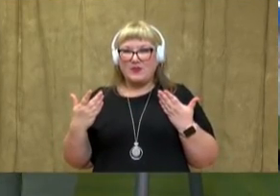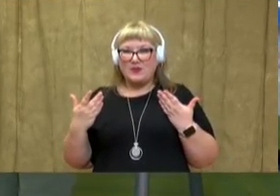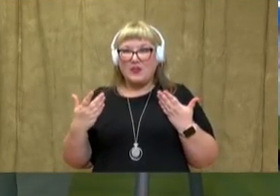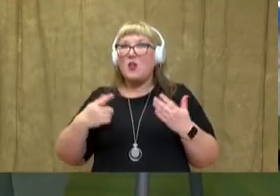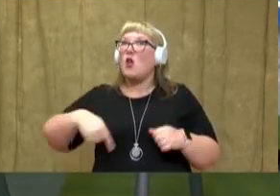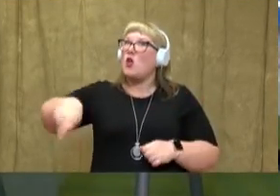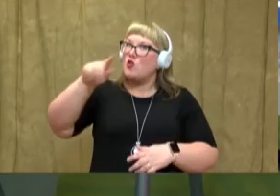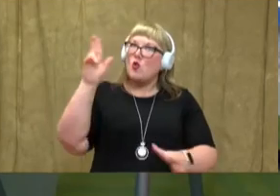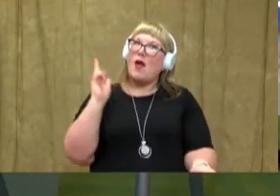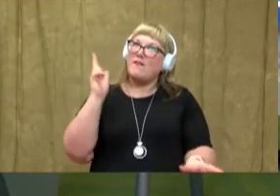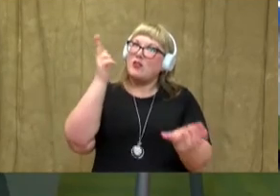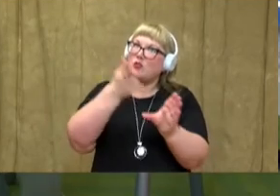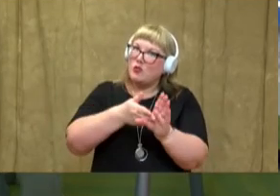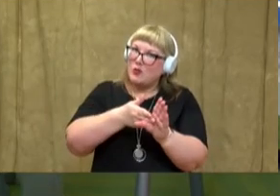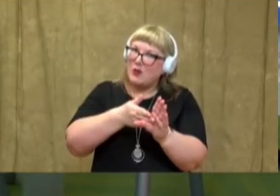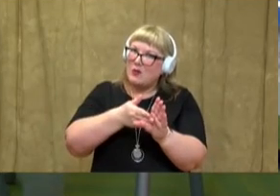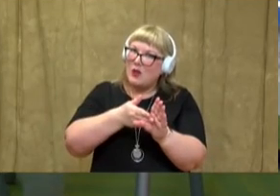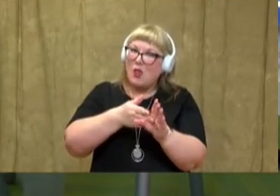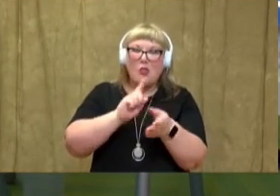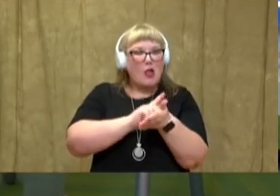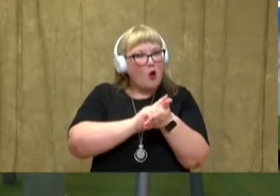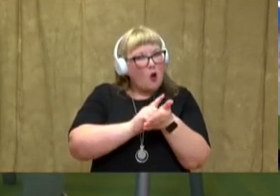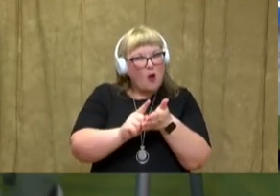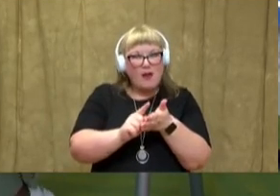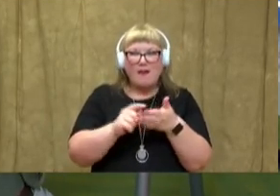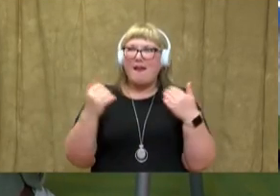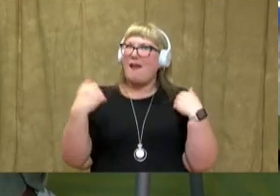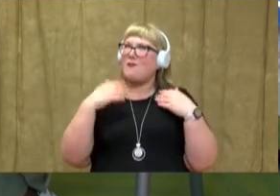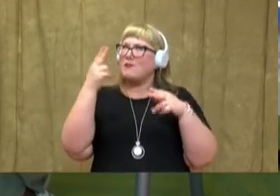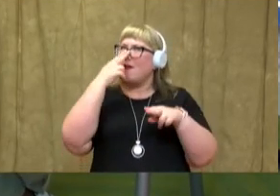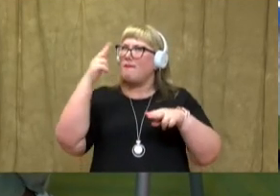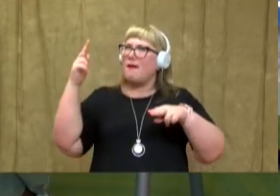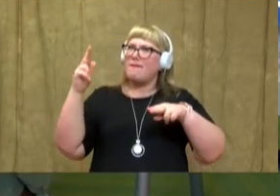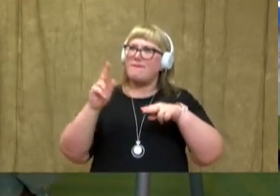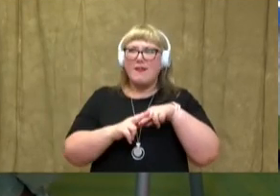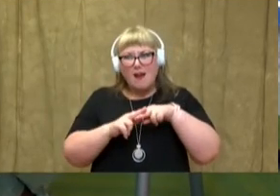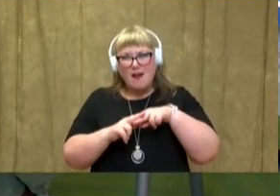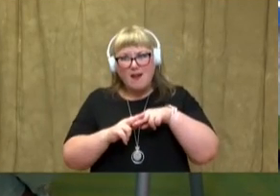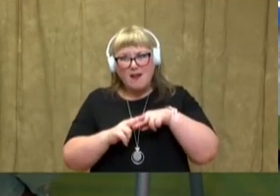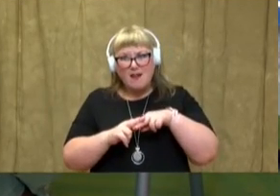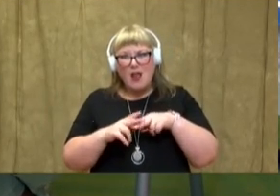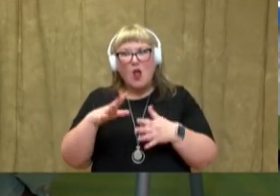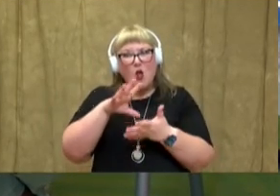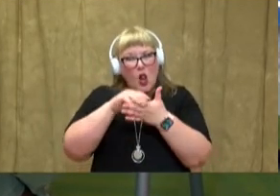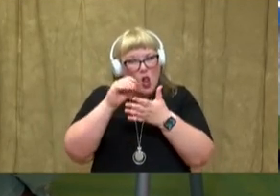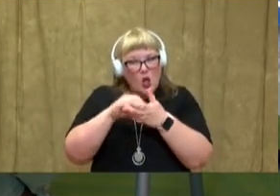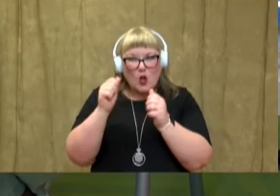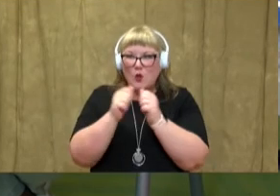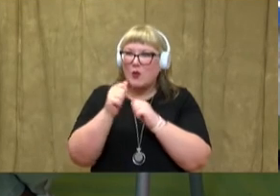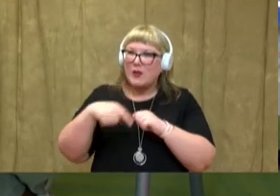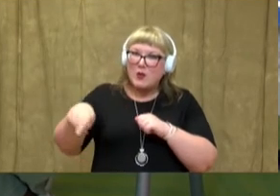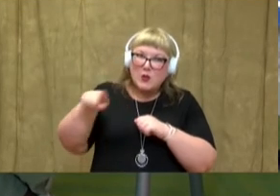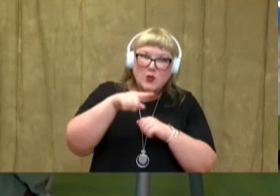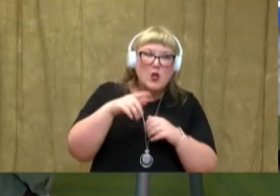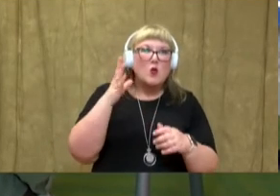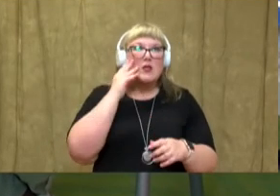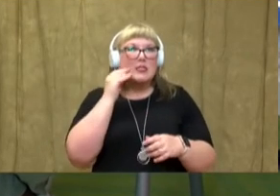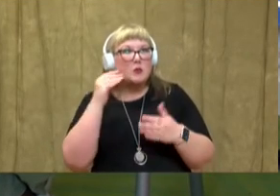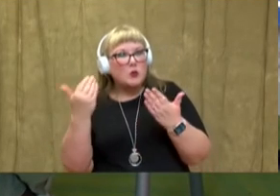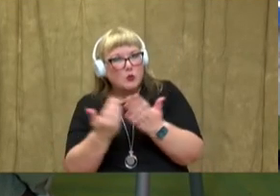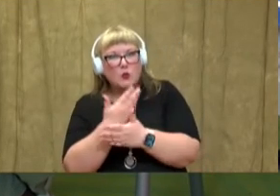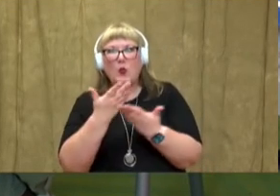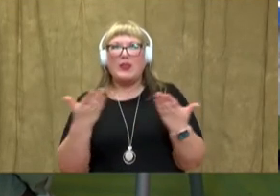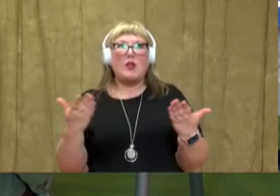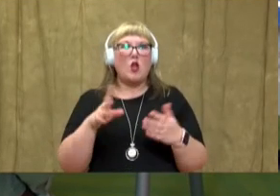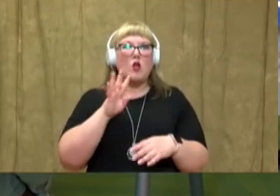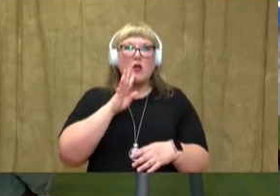that you have joined us this entire week. We've had such a great time learning with you and experiencing new things and